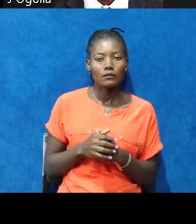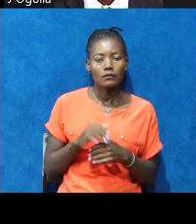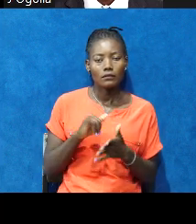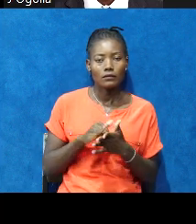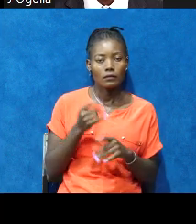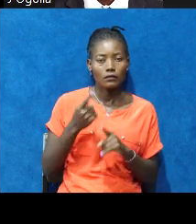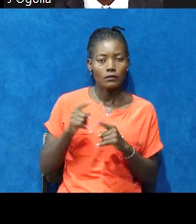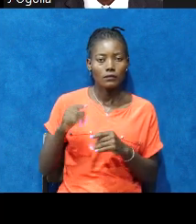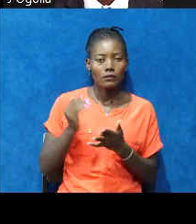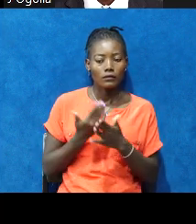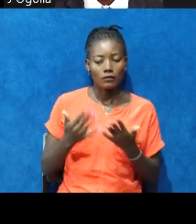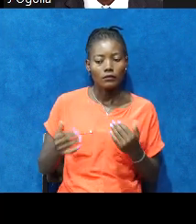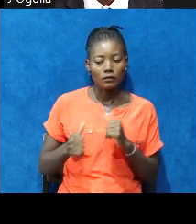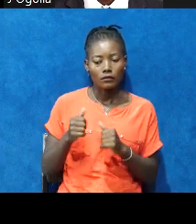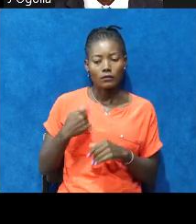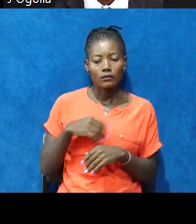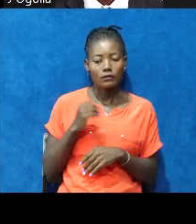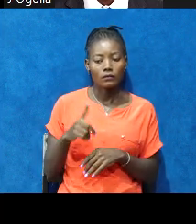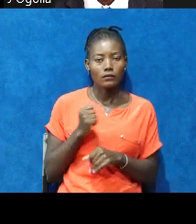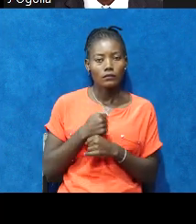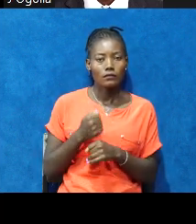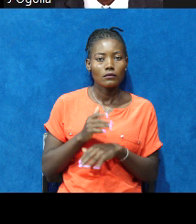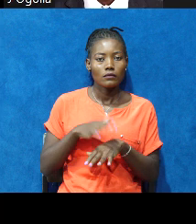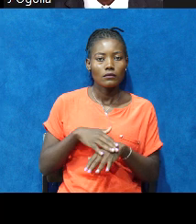and things like that. But this is something that we need to work on